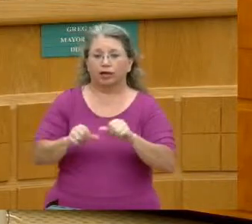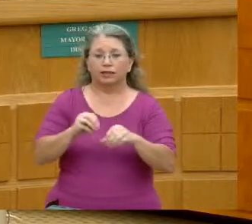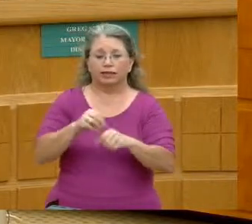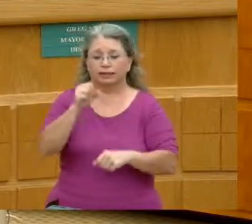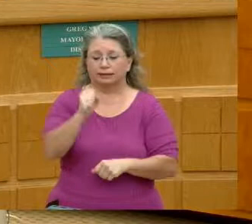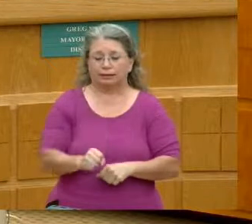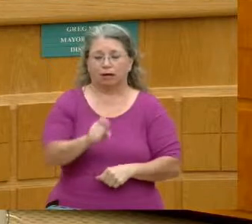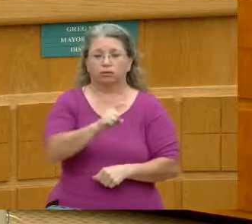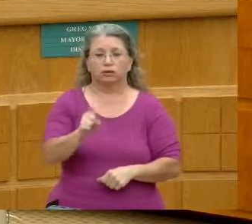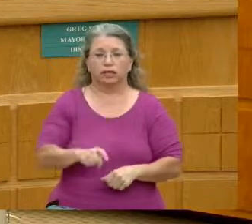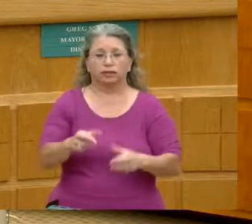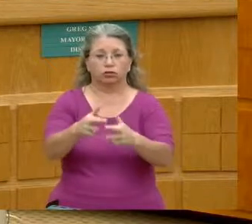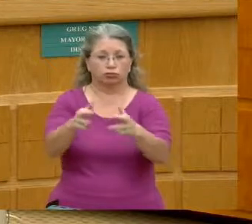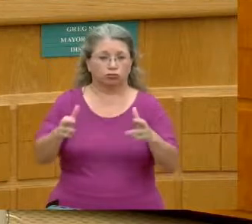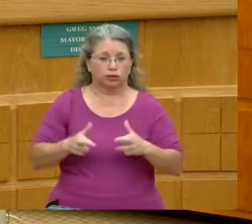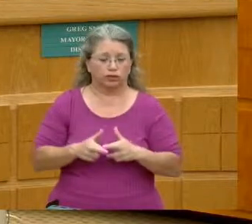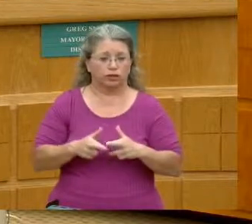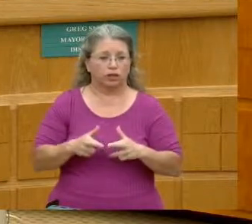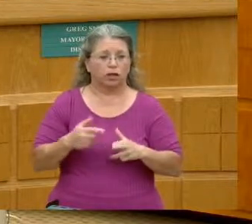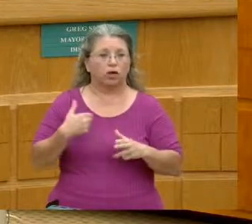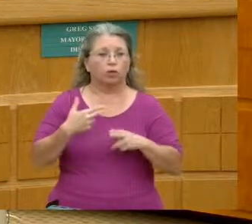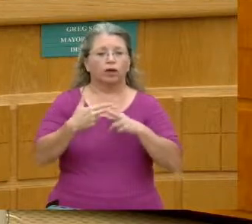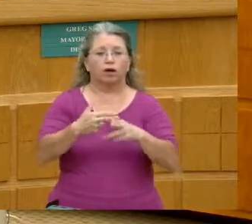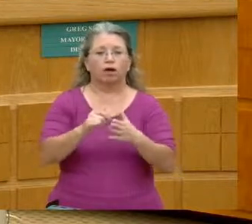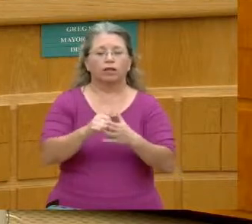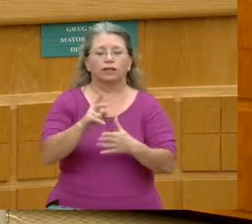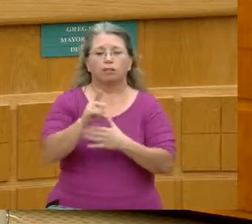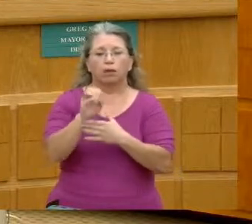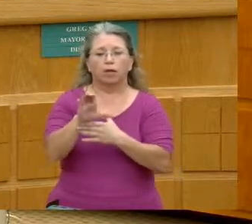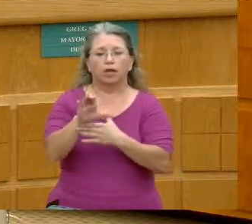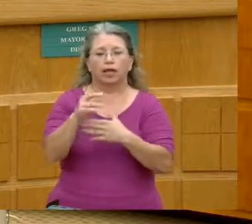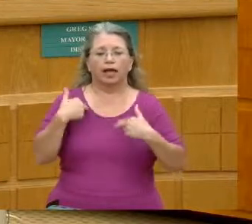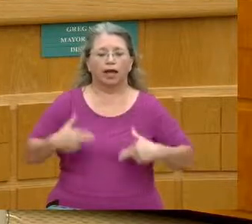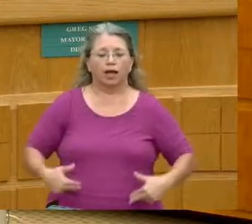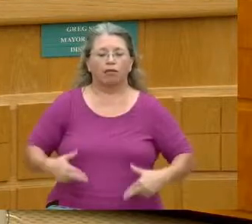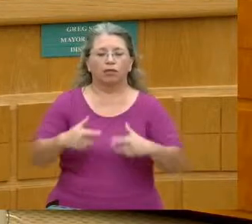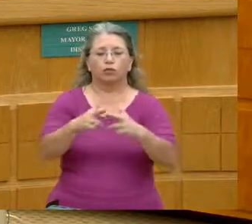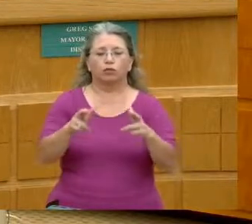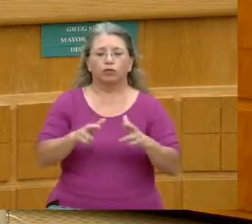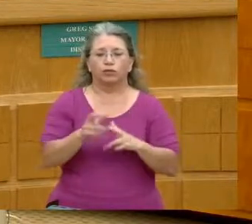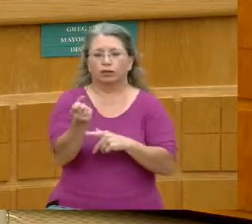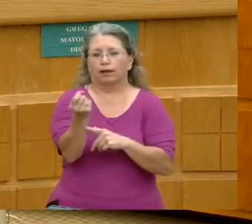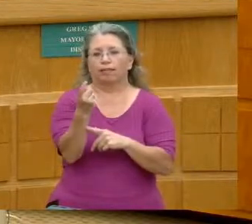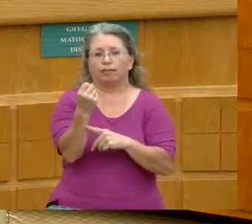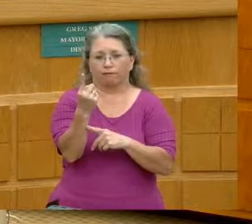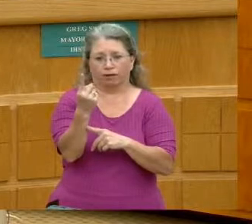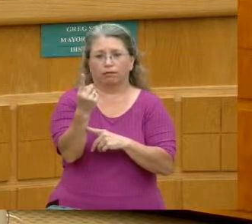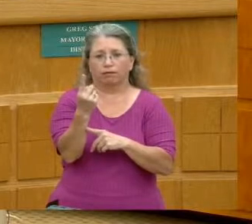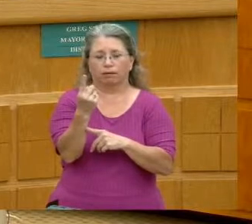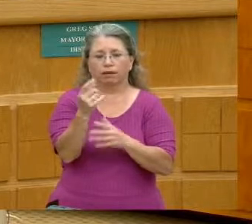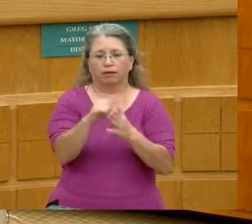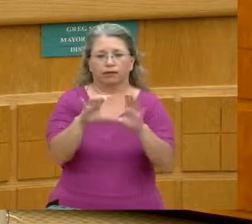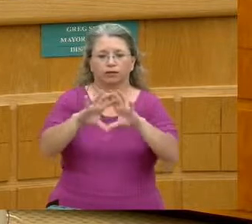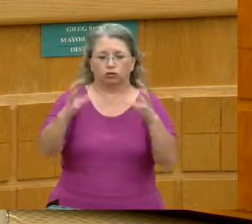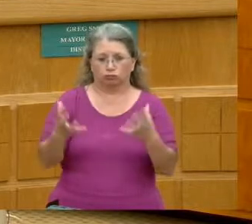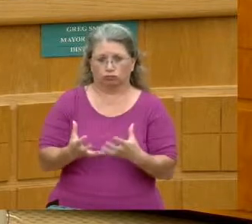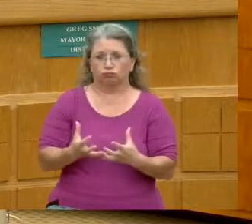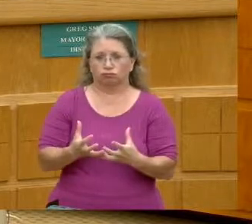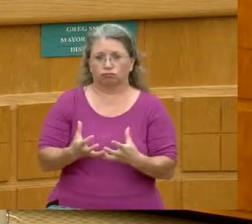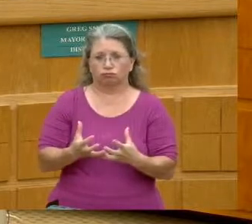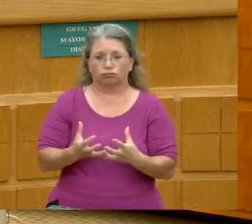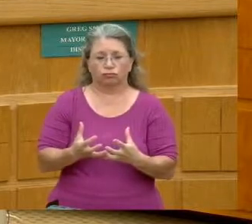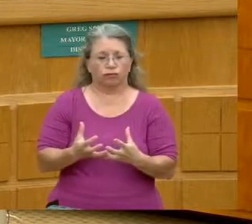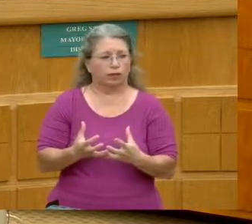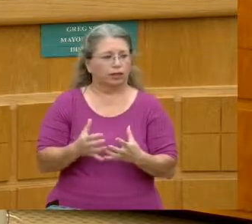Texas region. We call this Public Health Region 11. It's an area that's managed as a group. And these are the